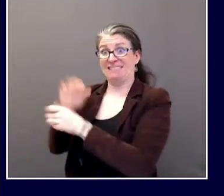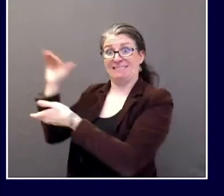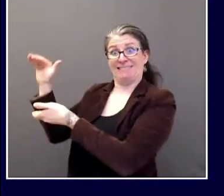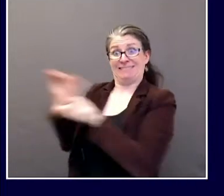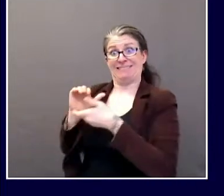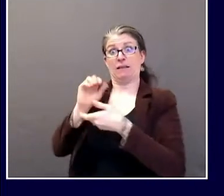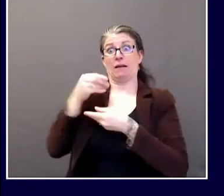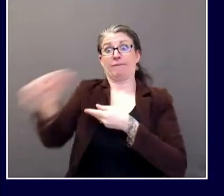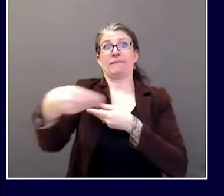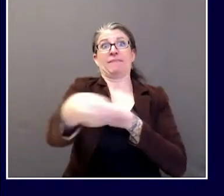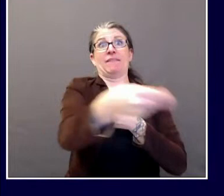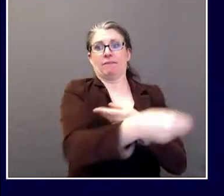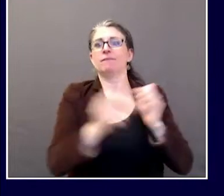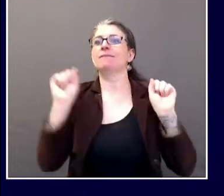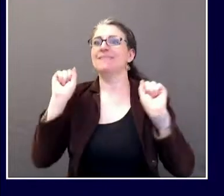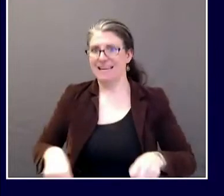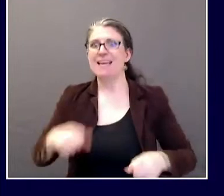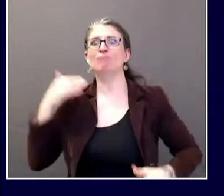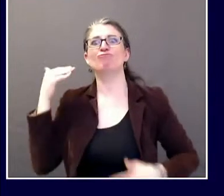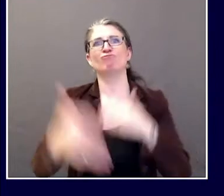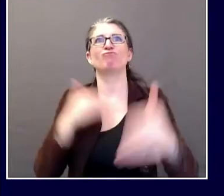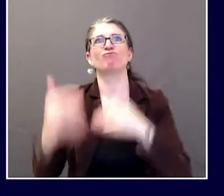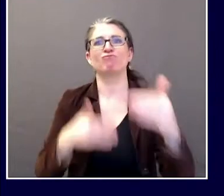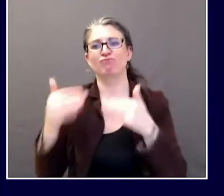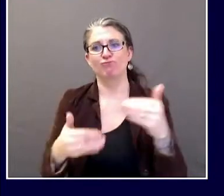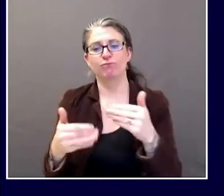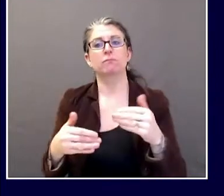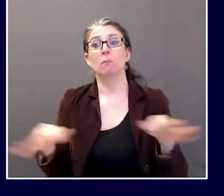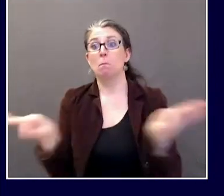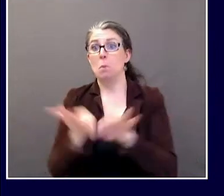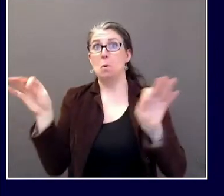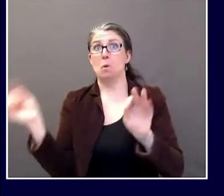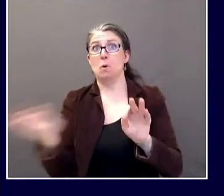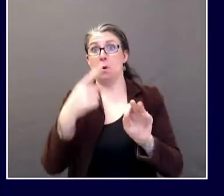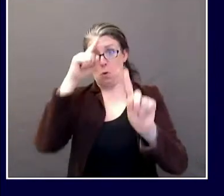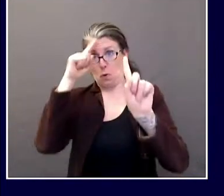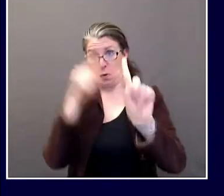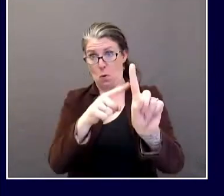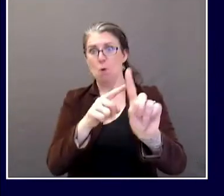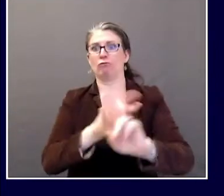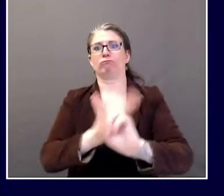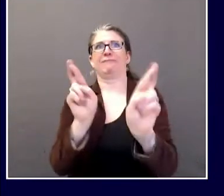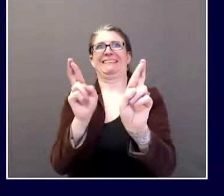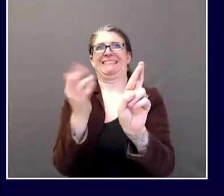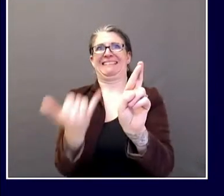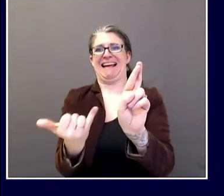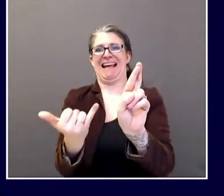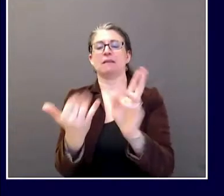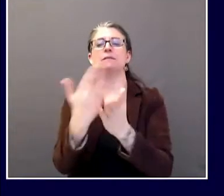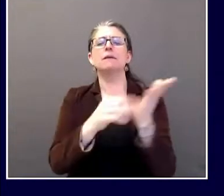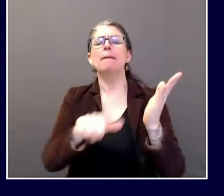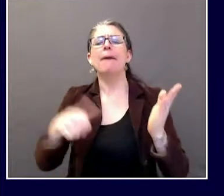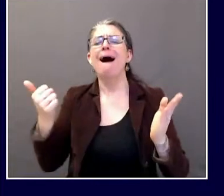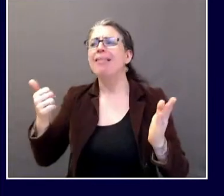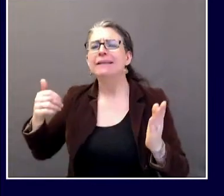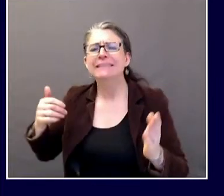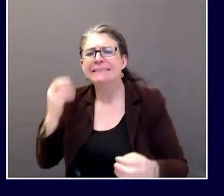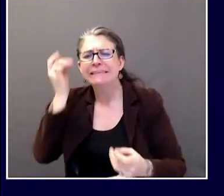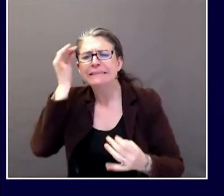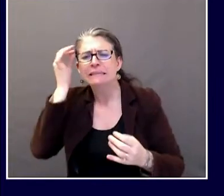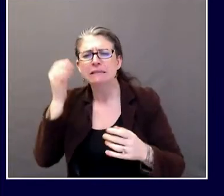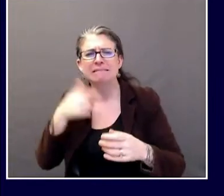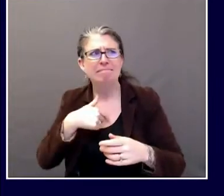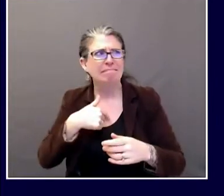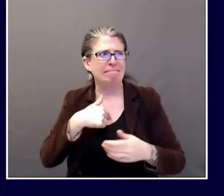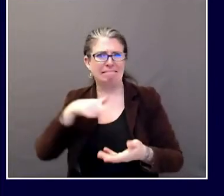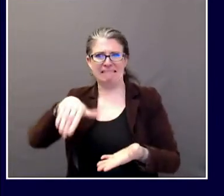line. But this, again, is subject to vaccine availability. But I want everyone to know that this is being worked on, and we hope